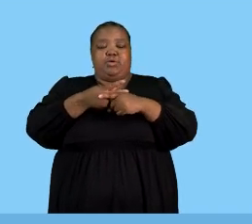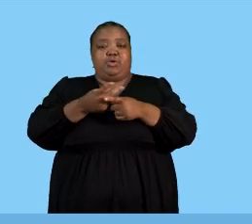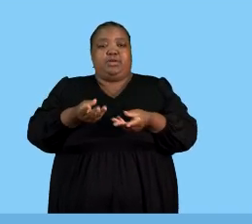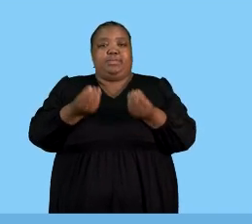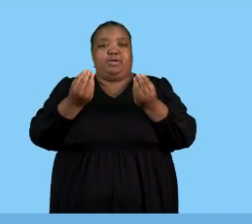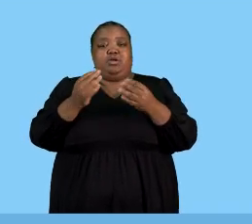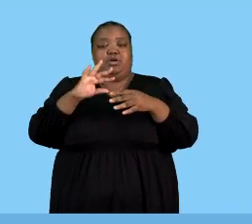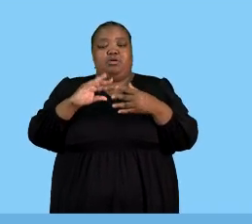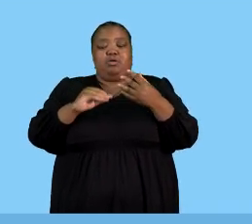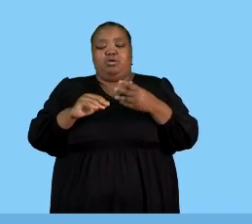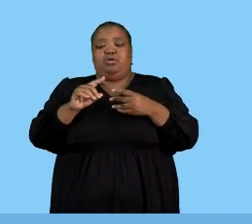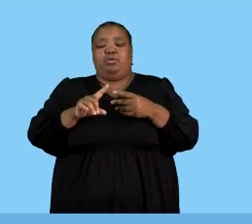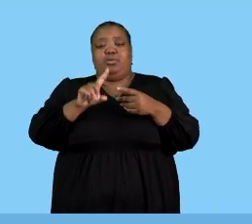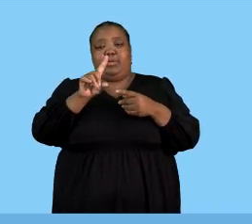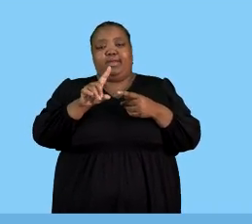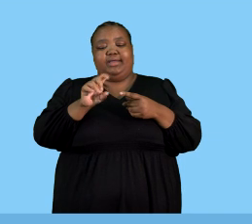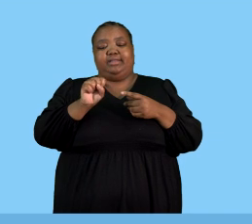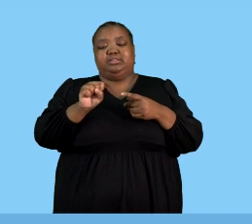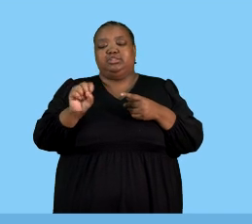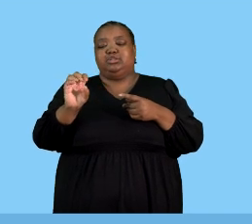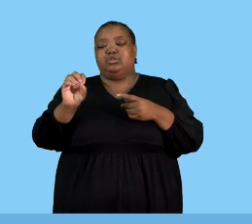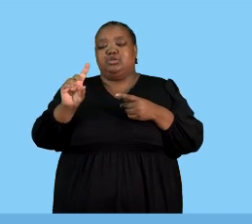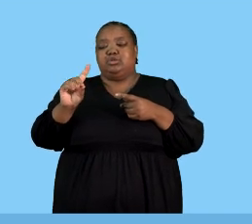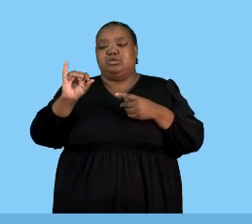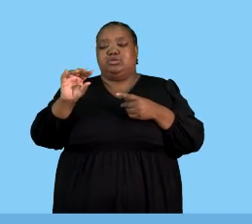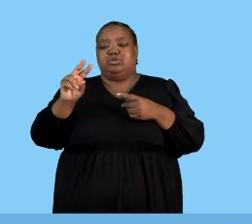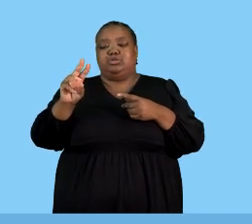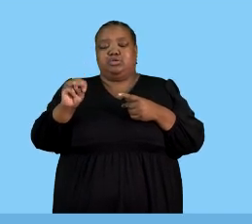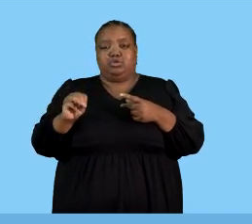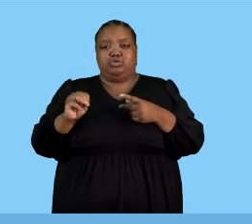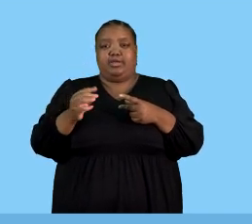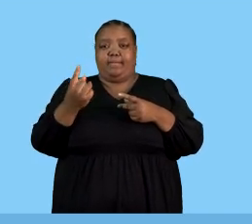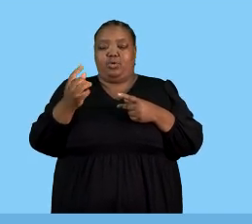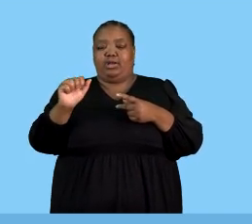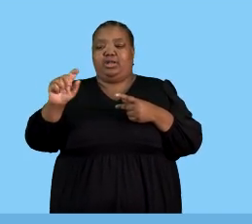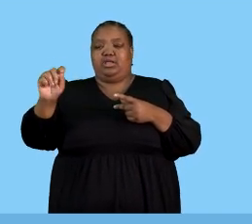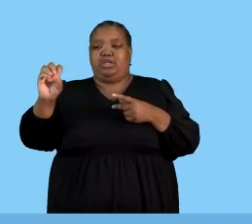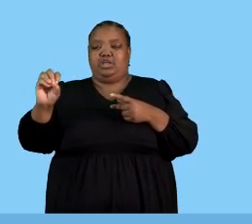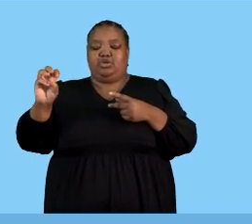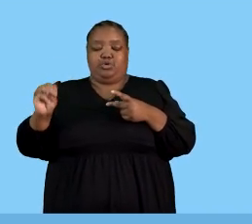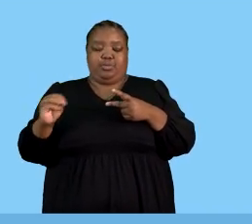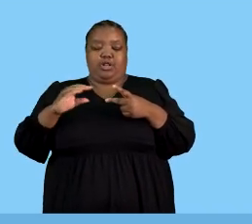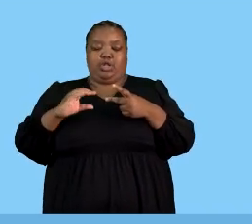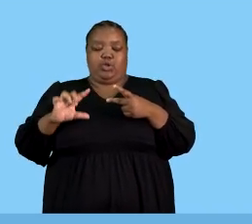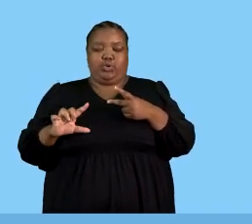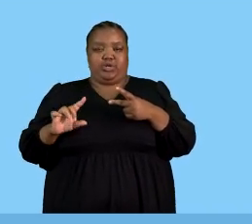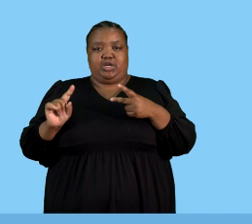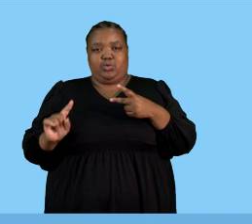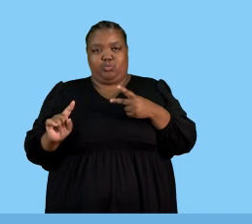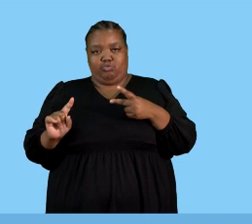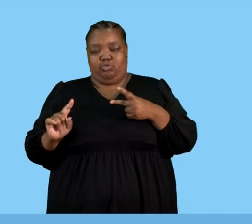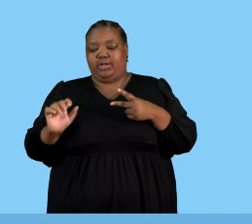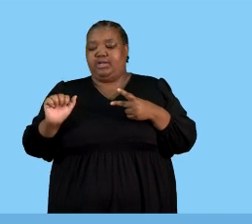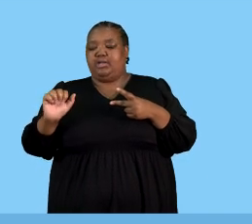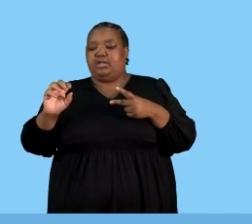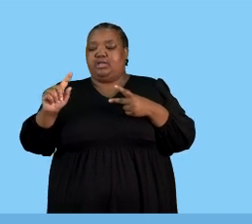the product given here, we are seeing that for every one atom of sodium, there must be one other atom of chlorine. So